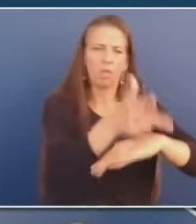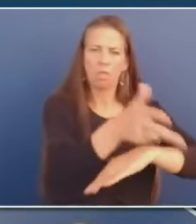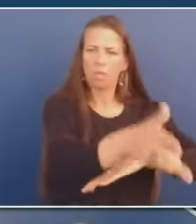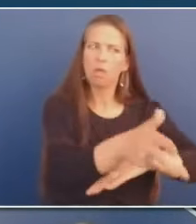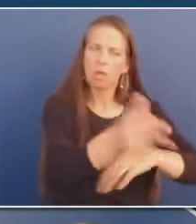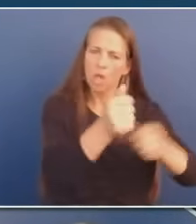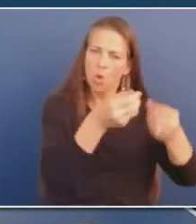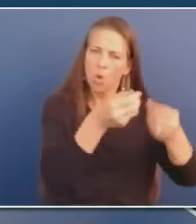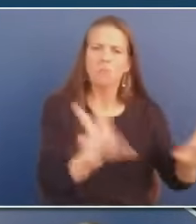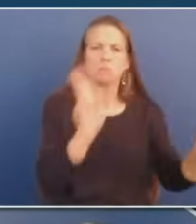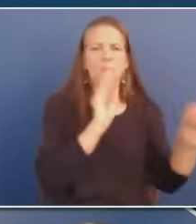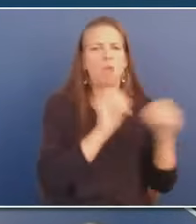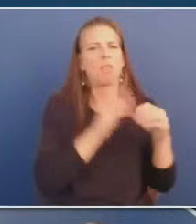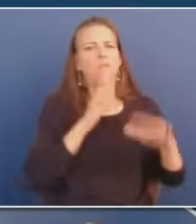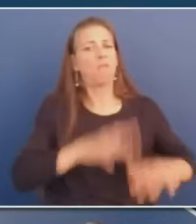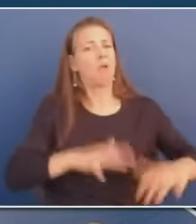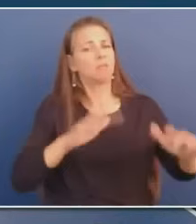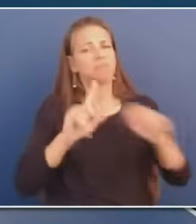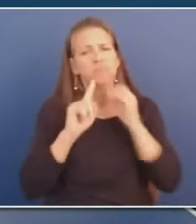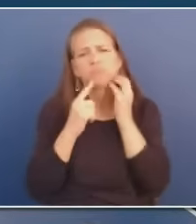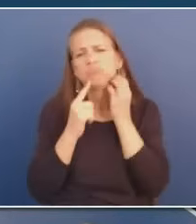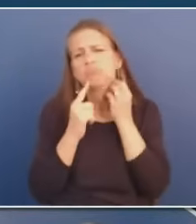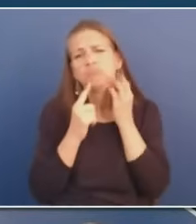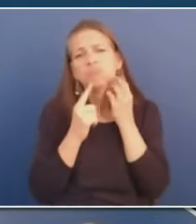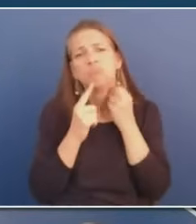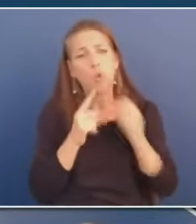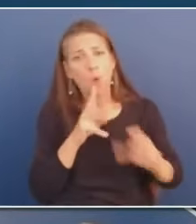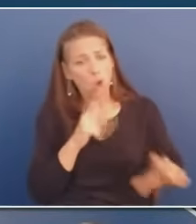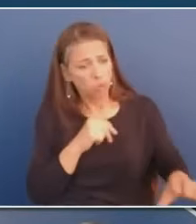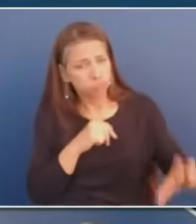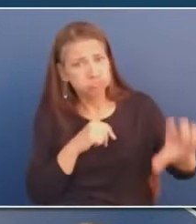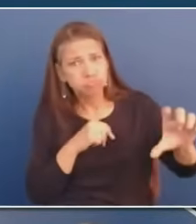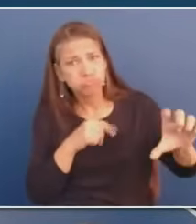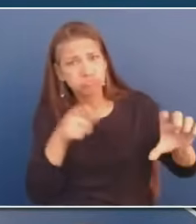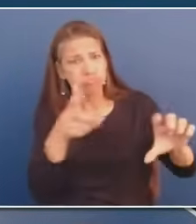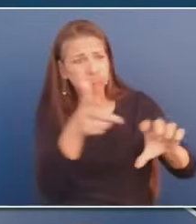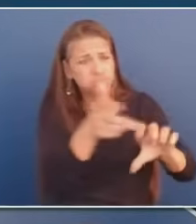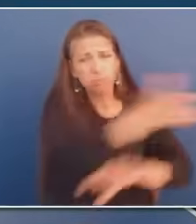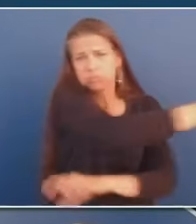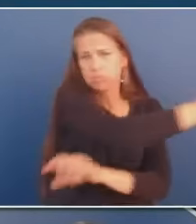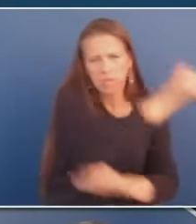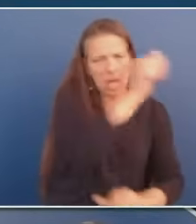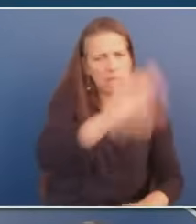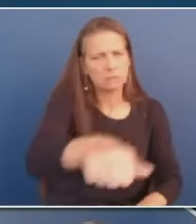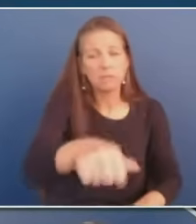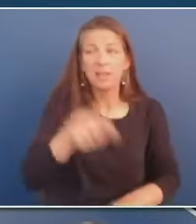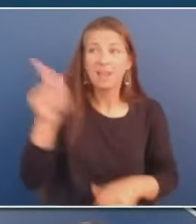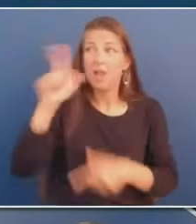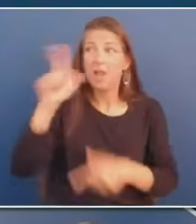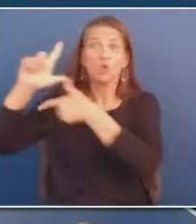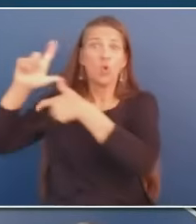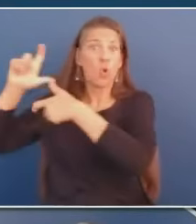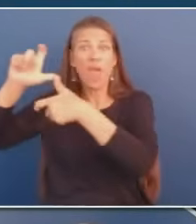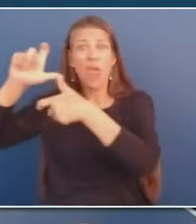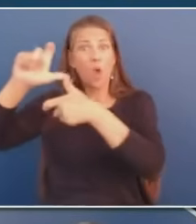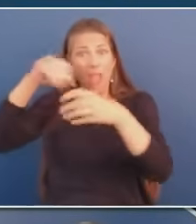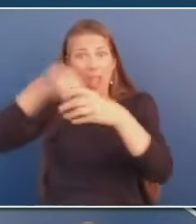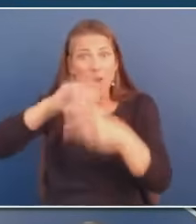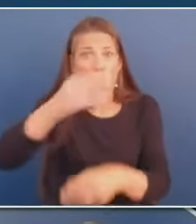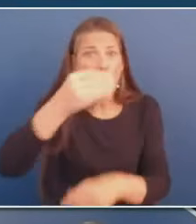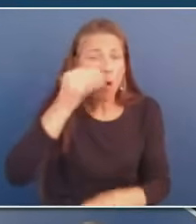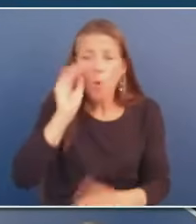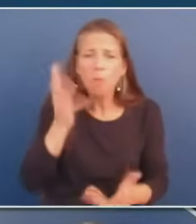all avoidable, right? It's not a tornado tearing through your house. It is avoidable. It's about making